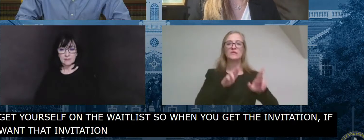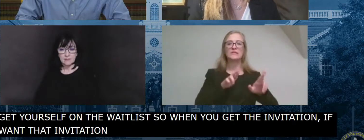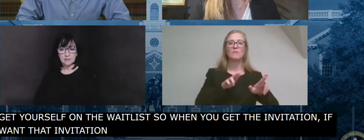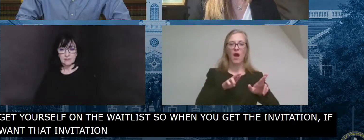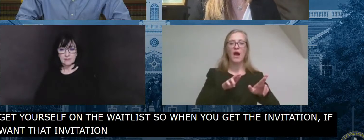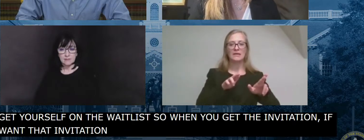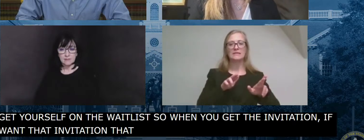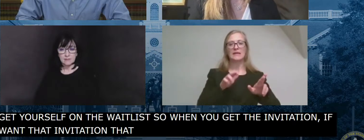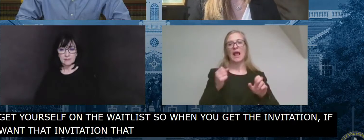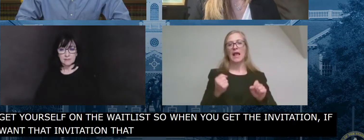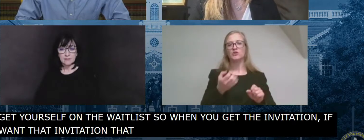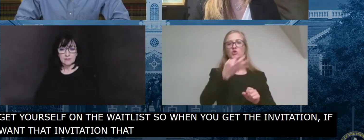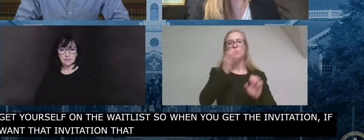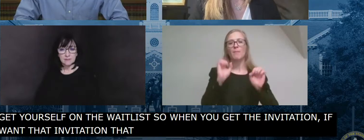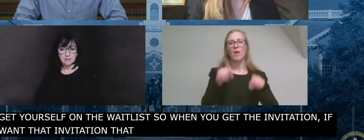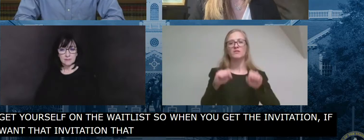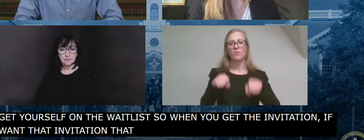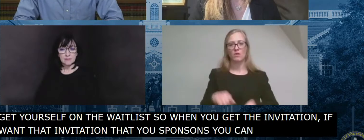as you can.